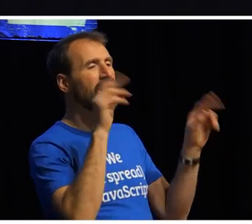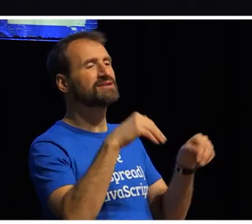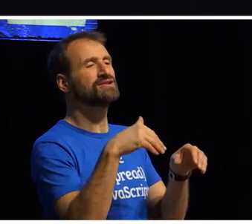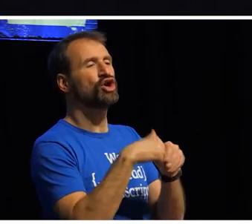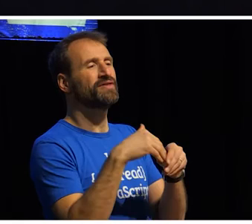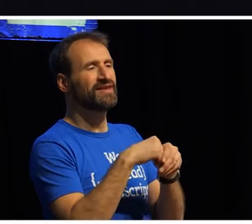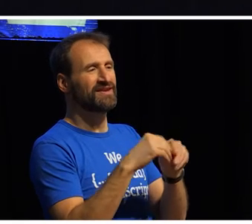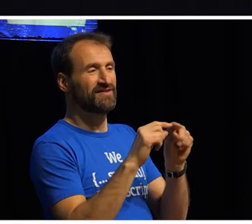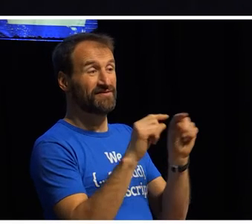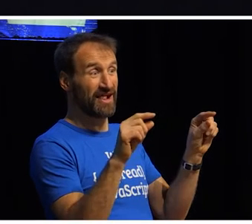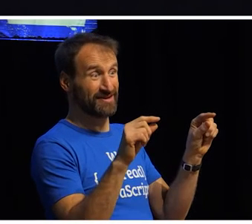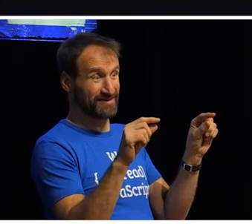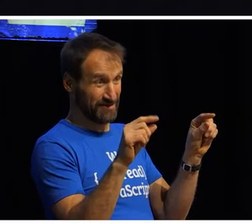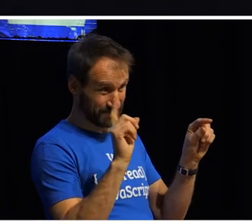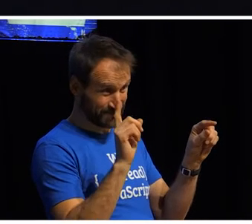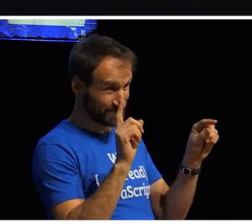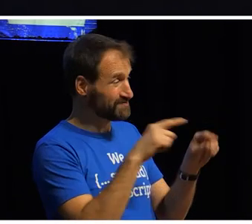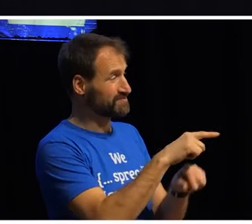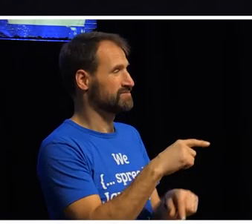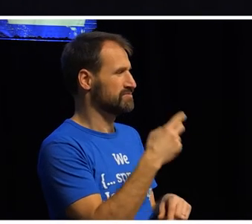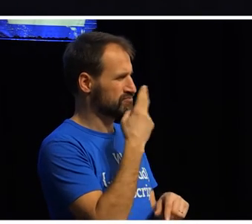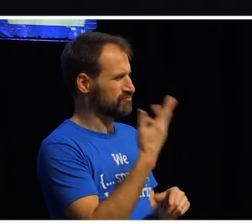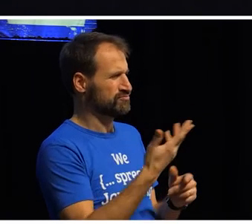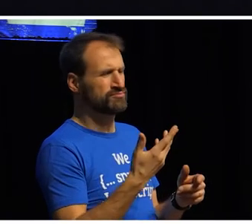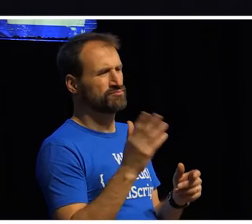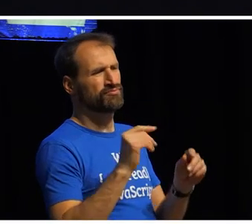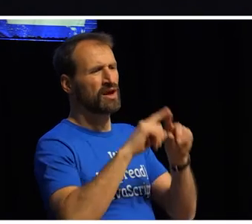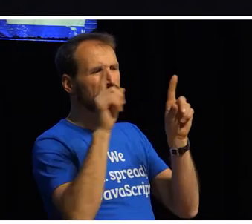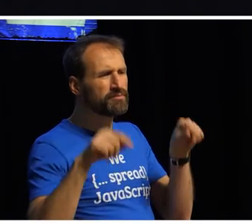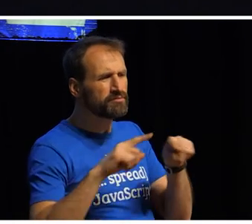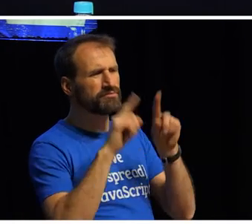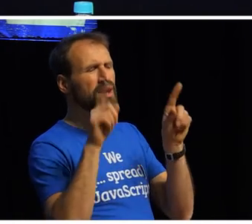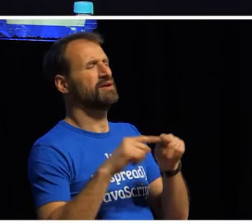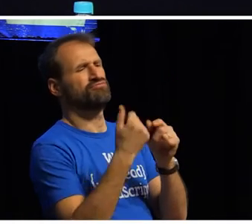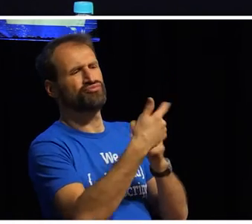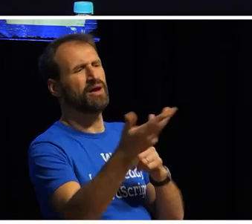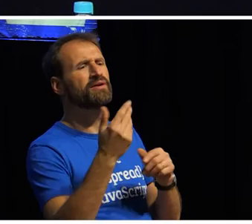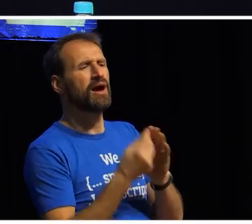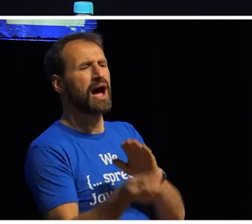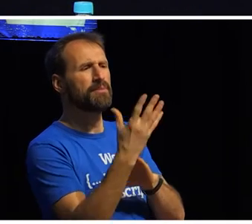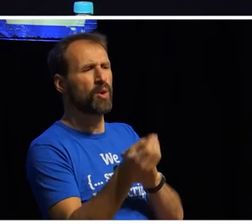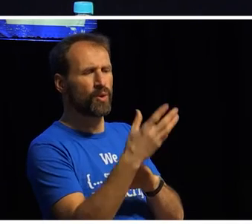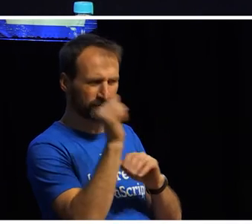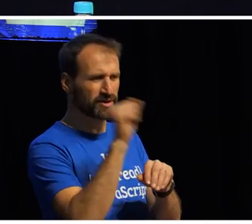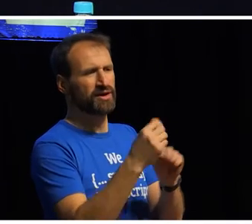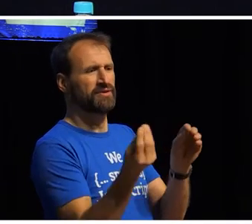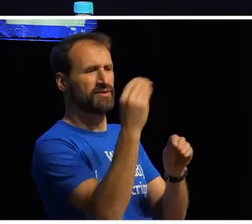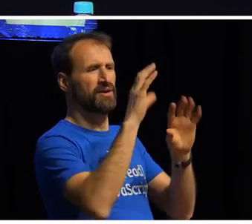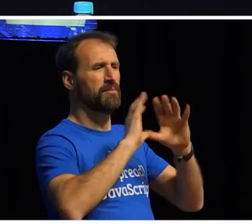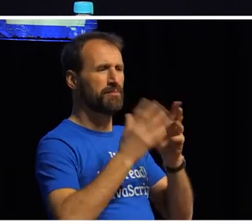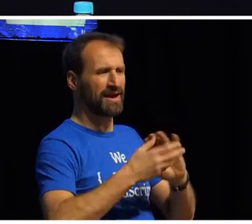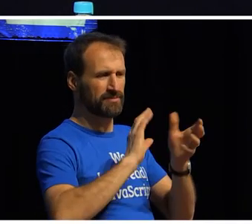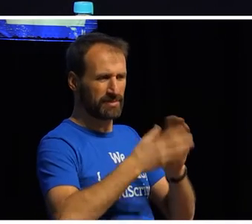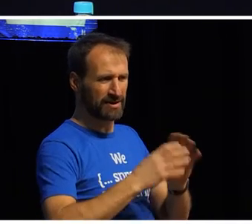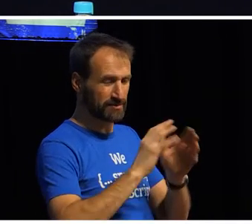and you know so we can have images and and other uploads and buffering and